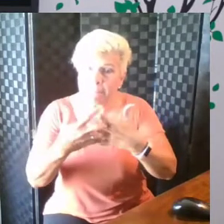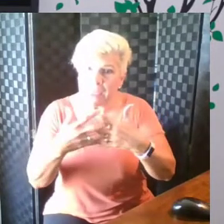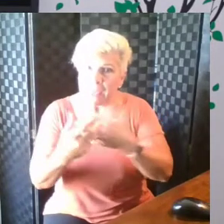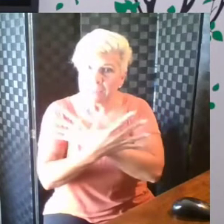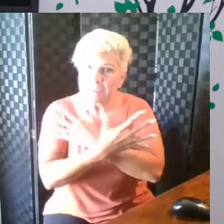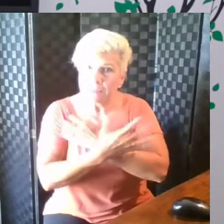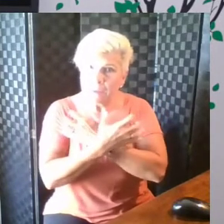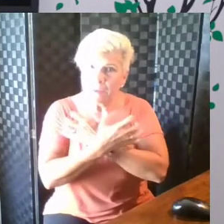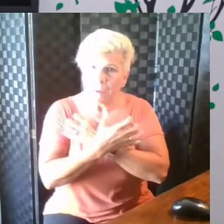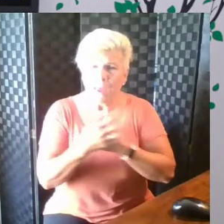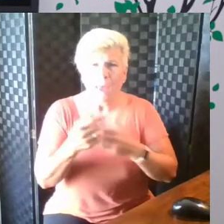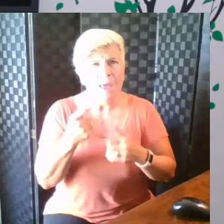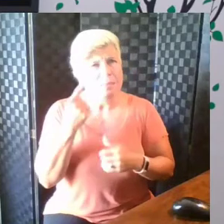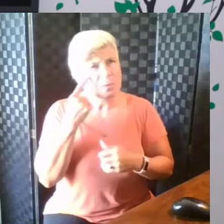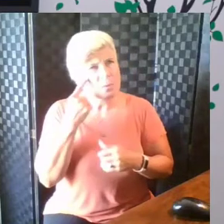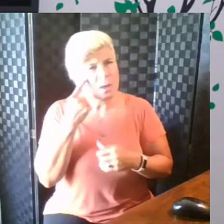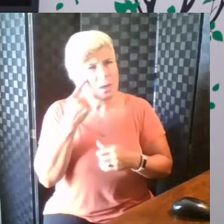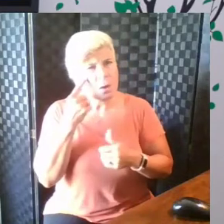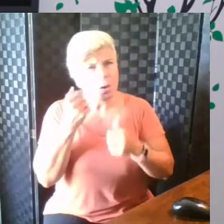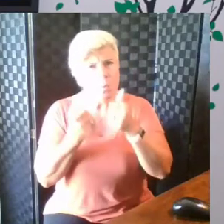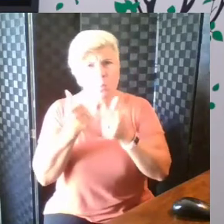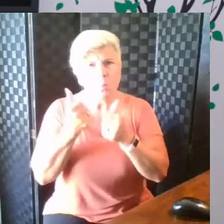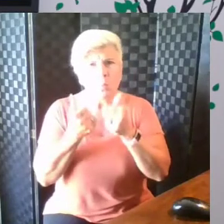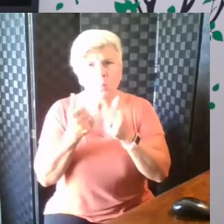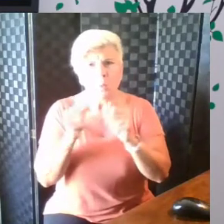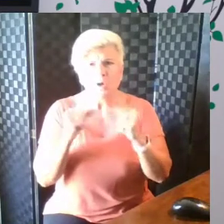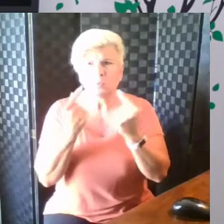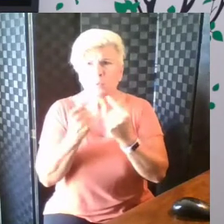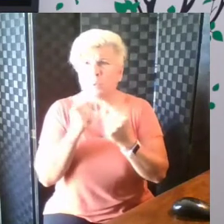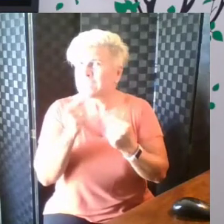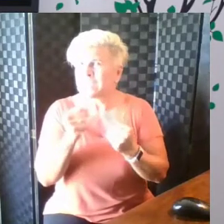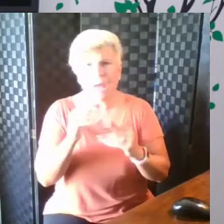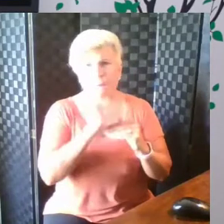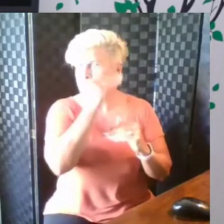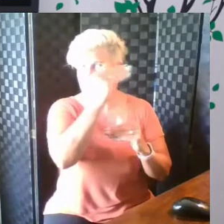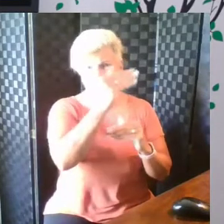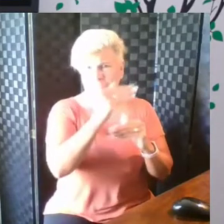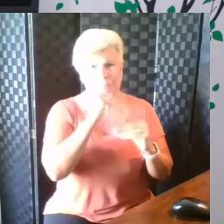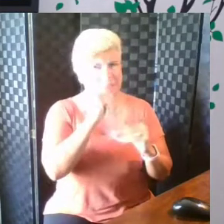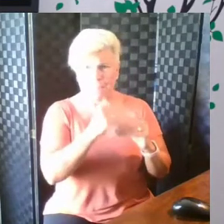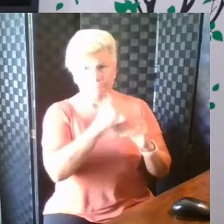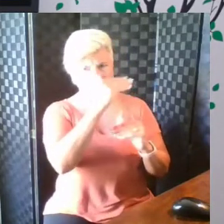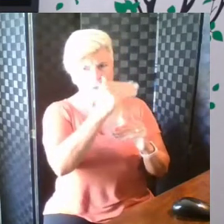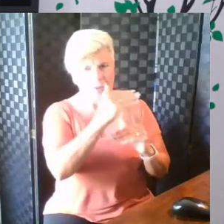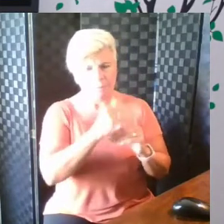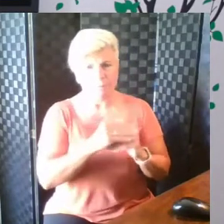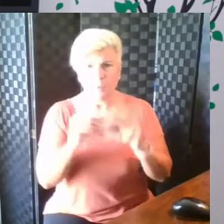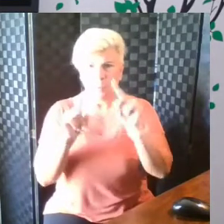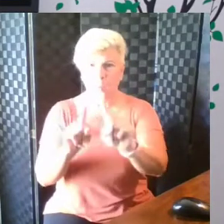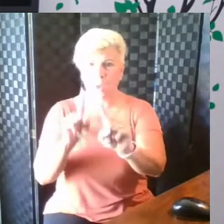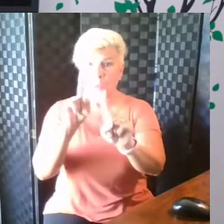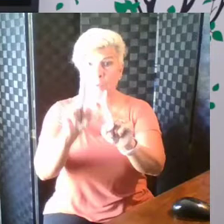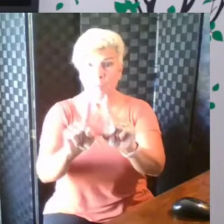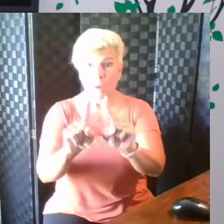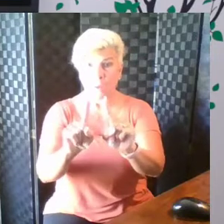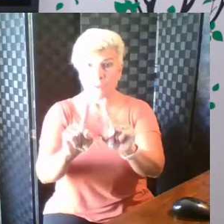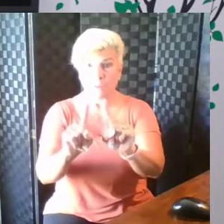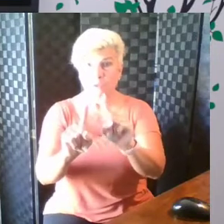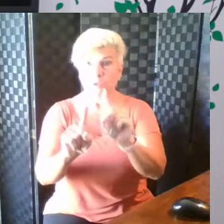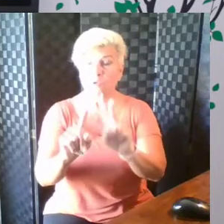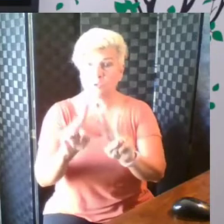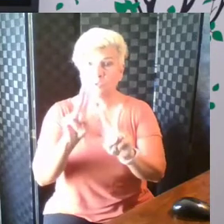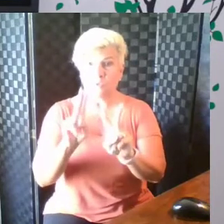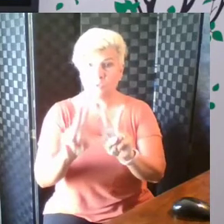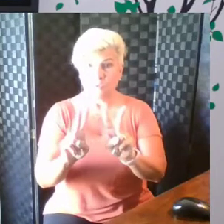group that isn't the greater group. And what does that really mean? So let's do that together. 1, 1,